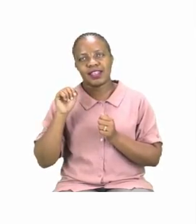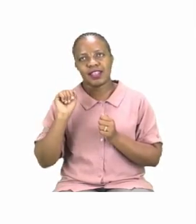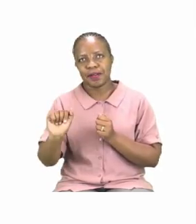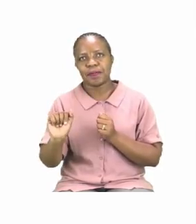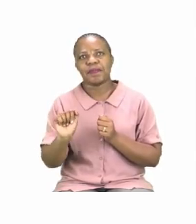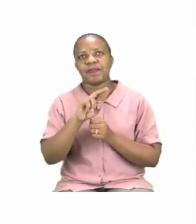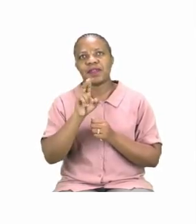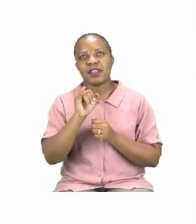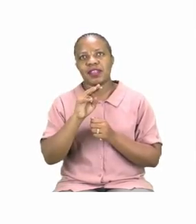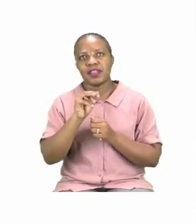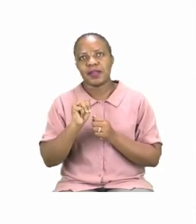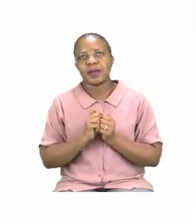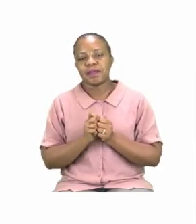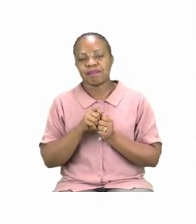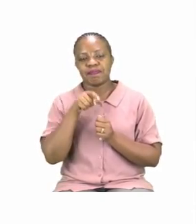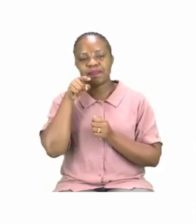we,